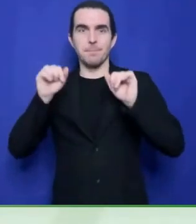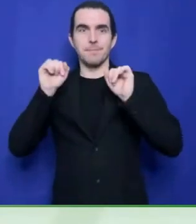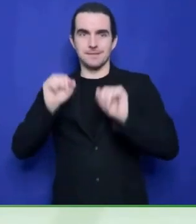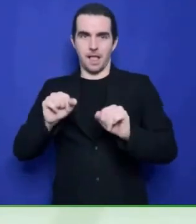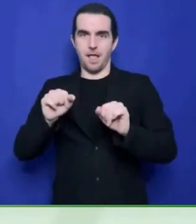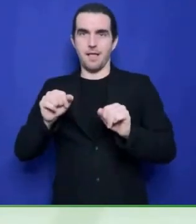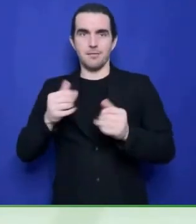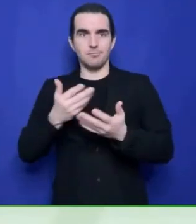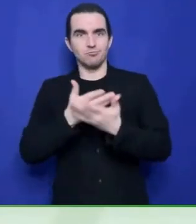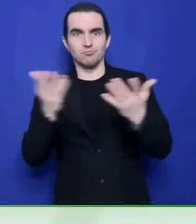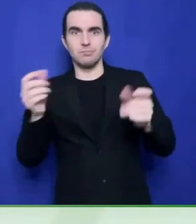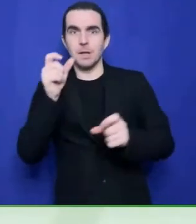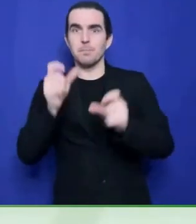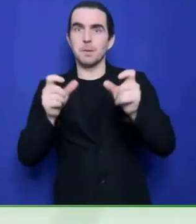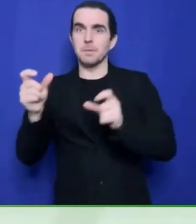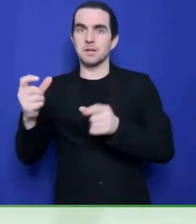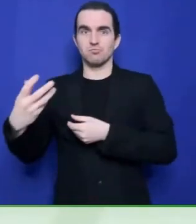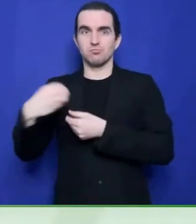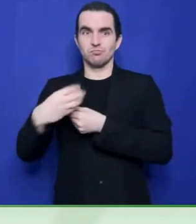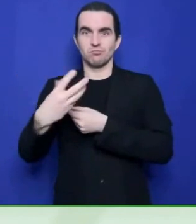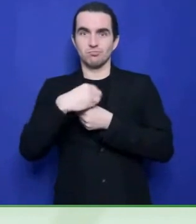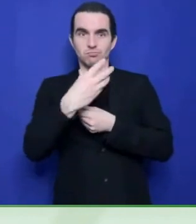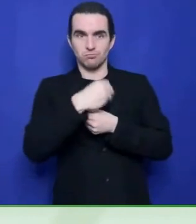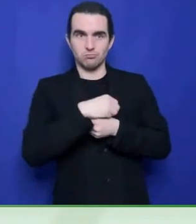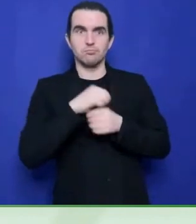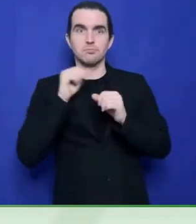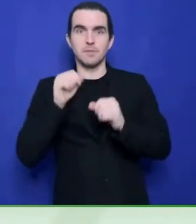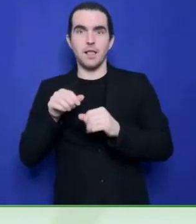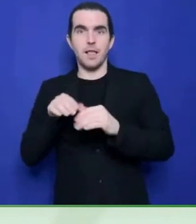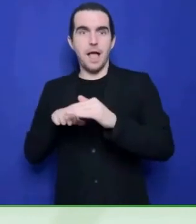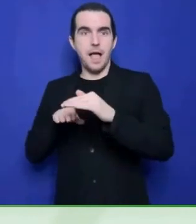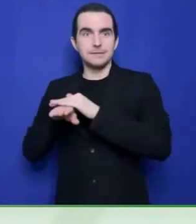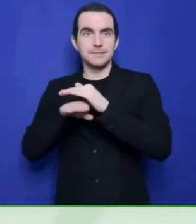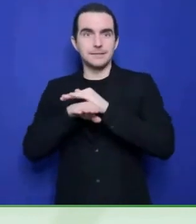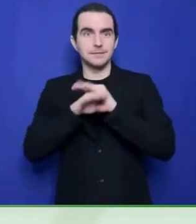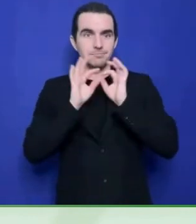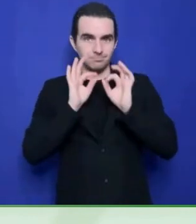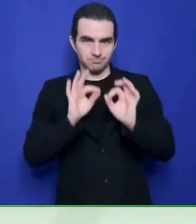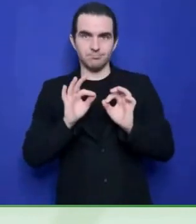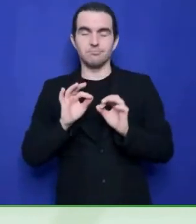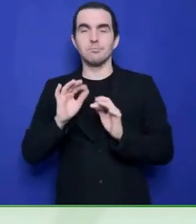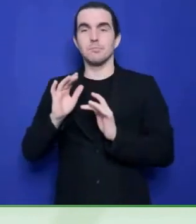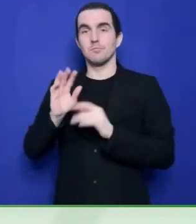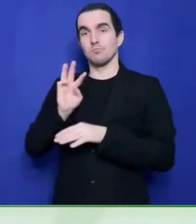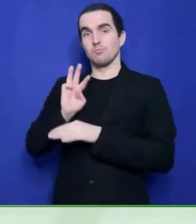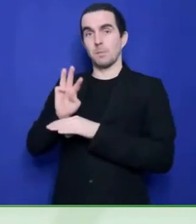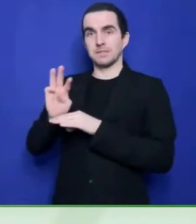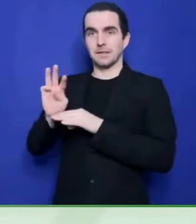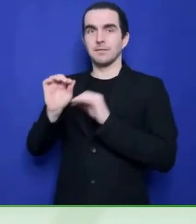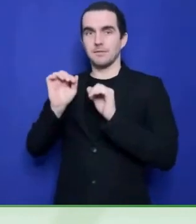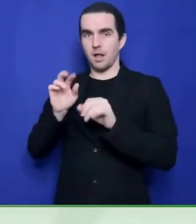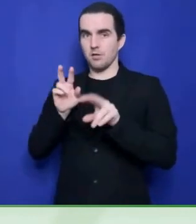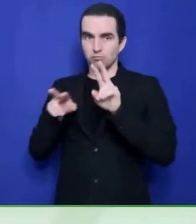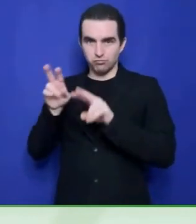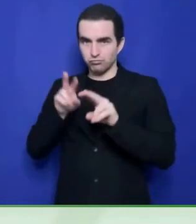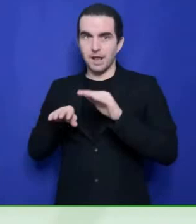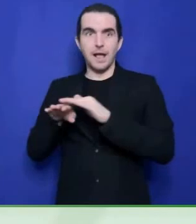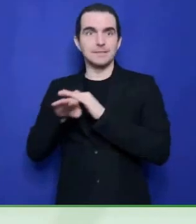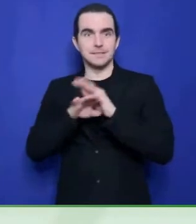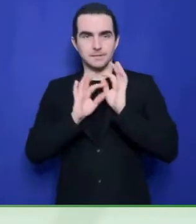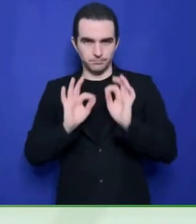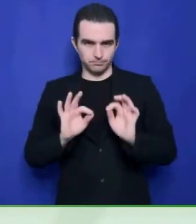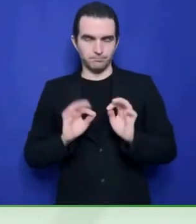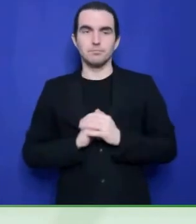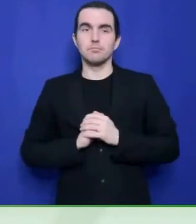digital service in continuous development based on the needs of citizens with limited mobility. Please, next